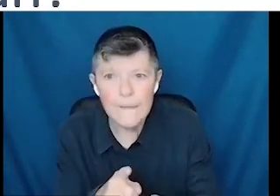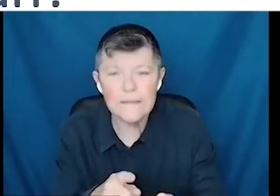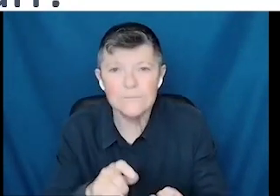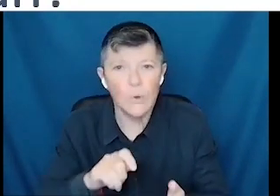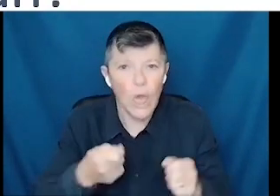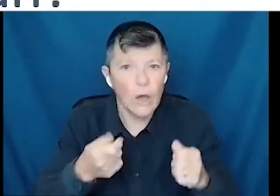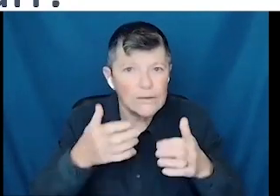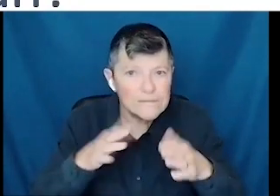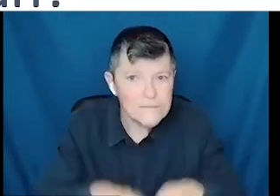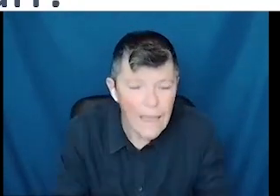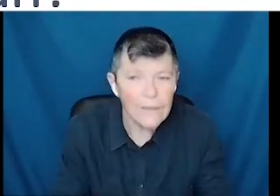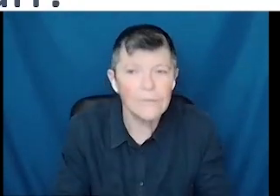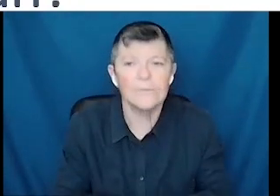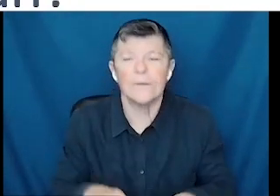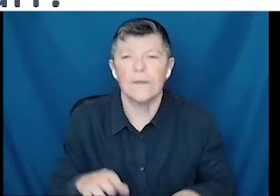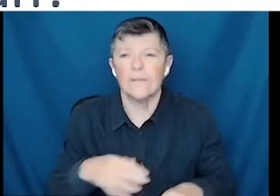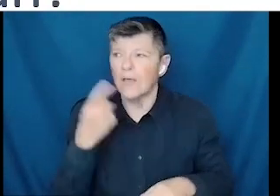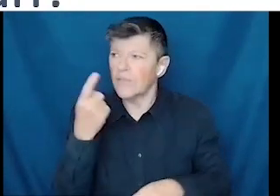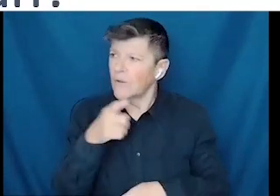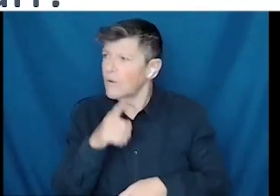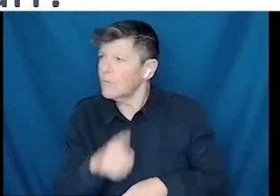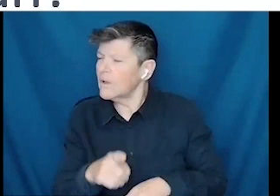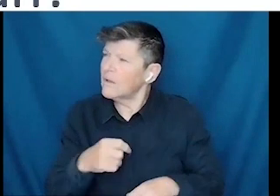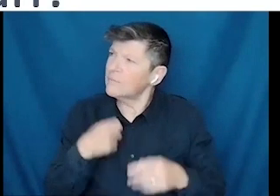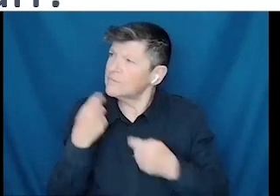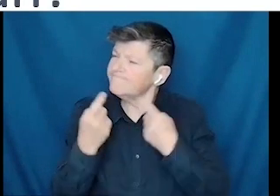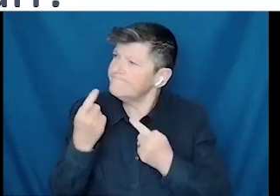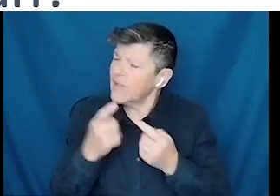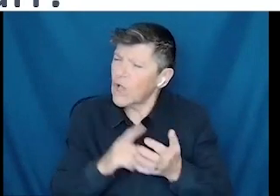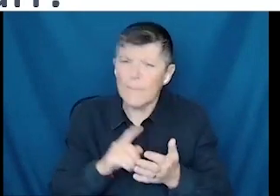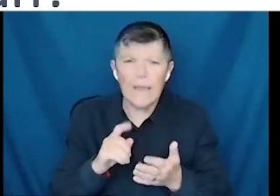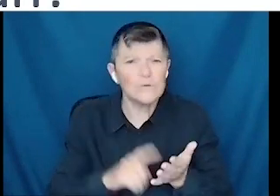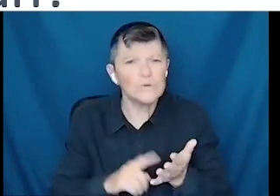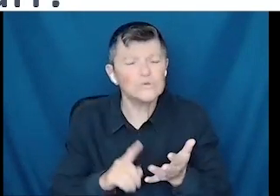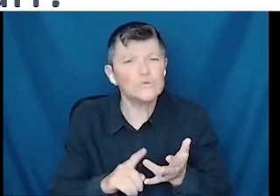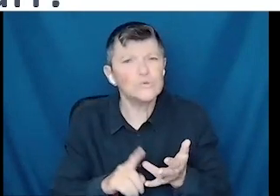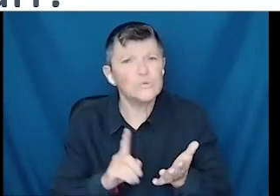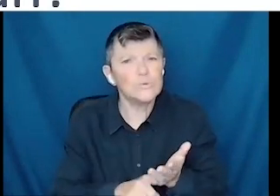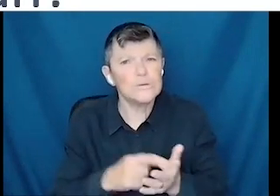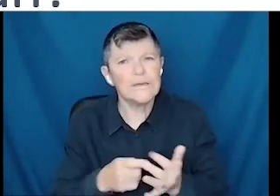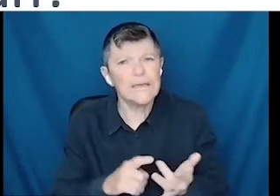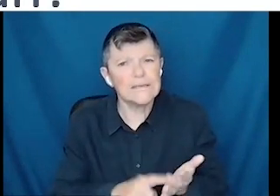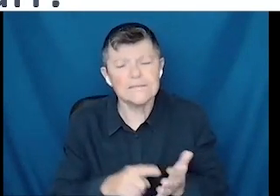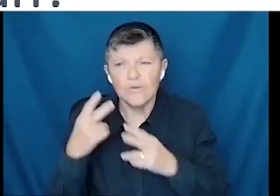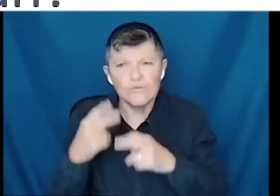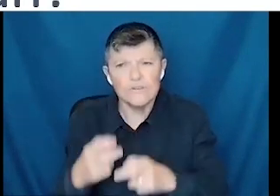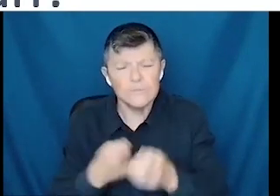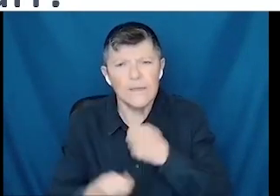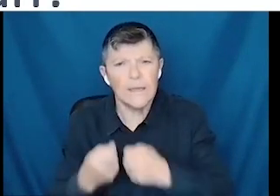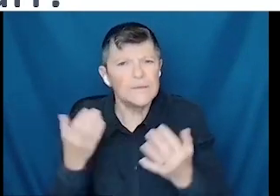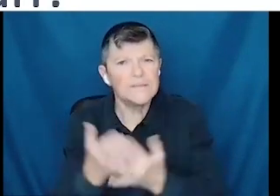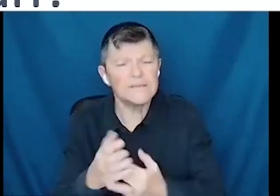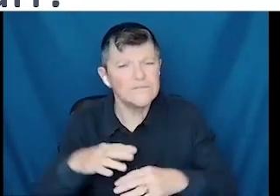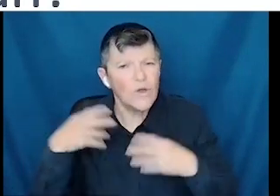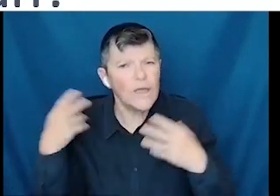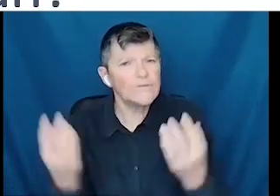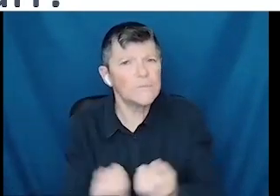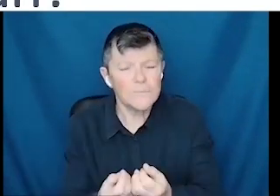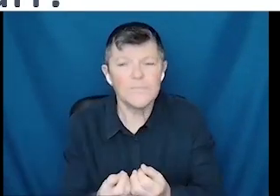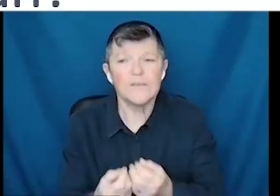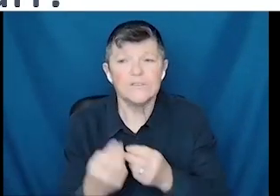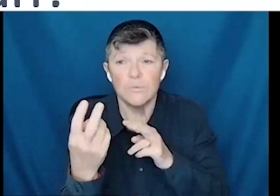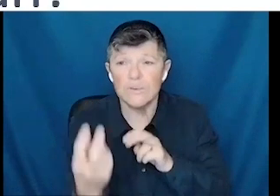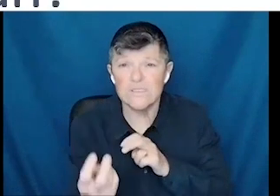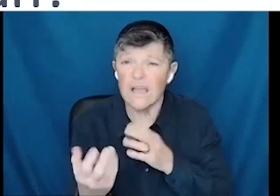for a toolkit somehow to make this research accessible for everyone. So we just sat down and thought about it together, and